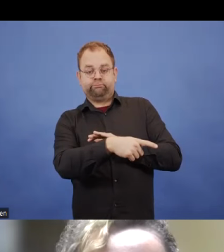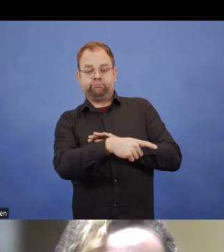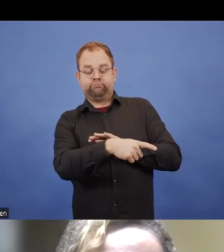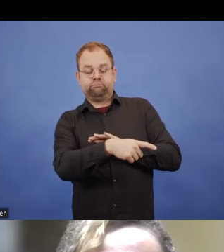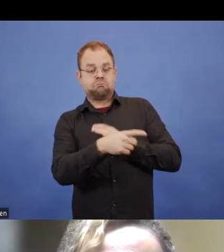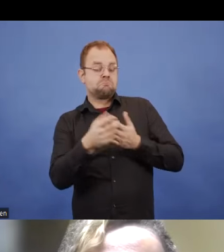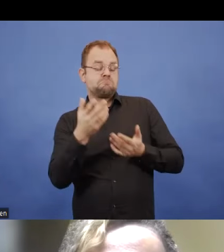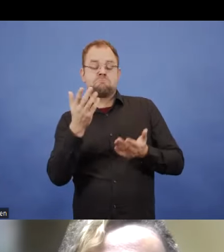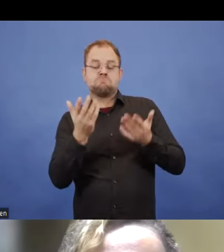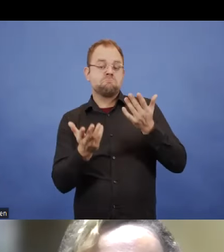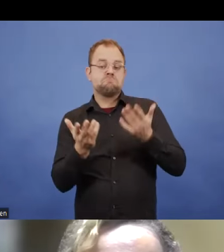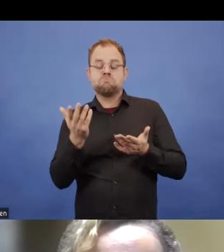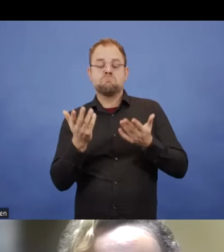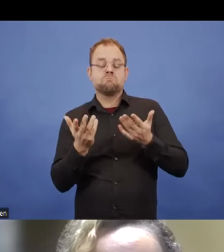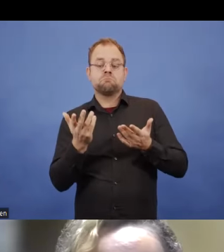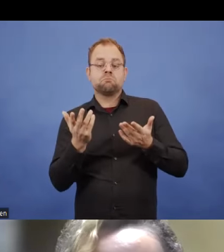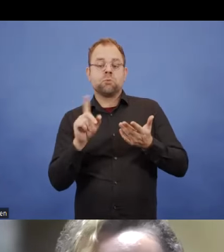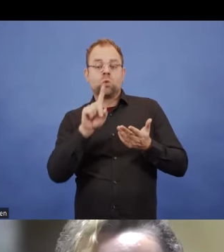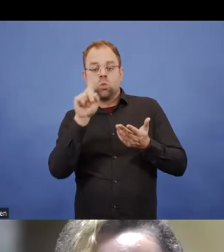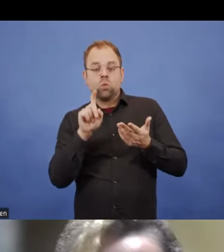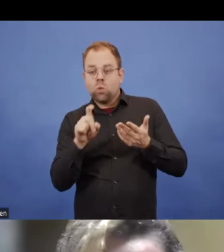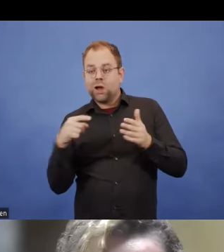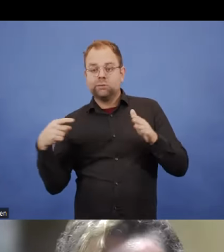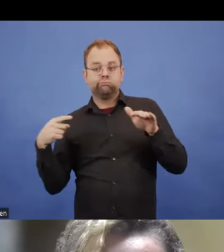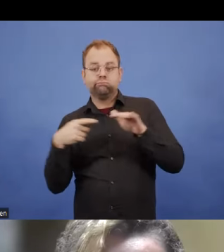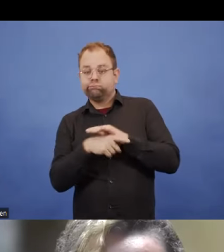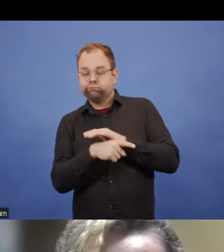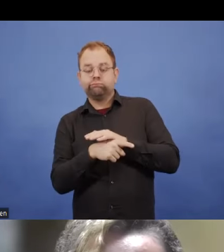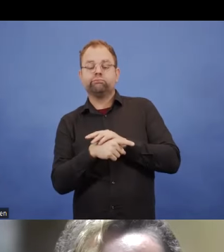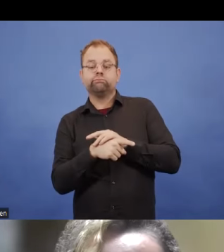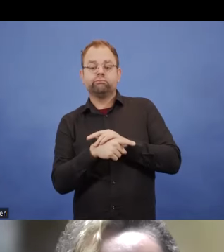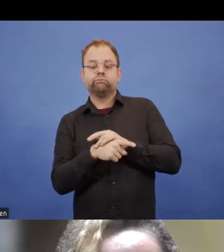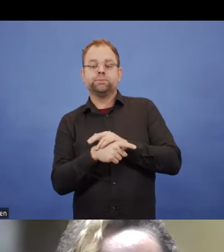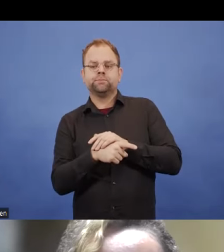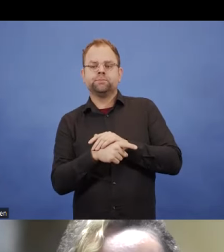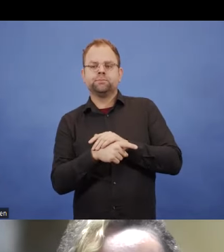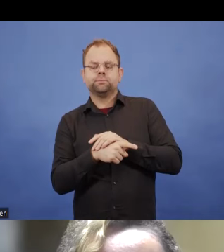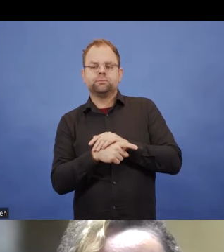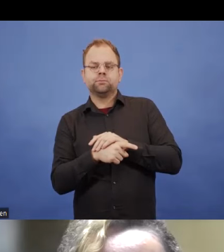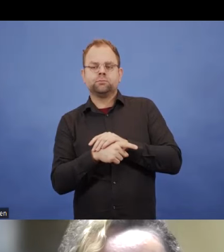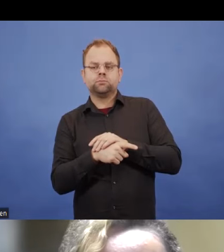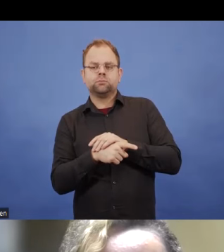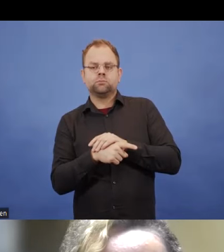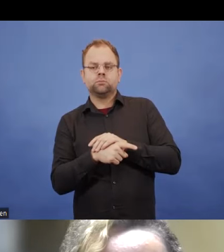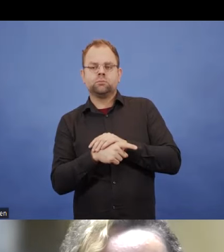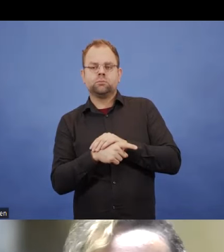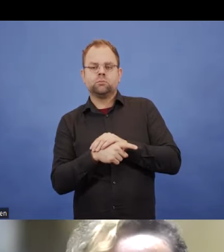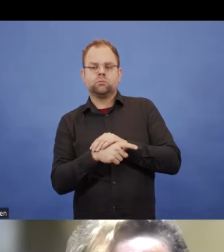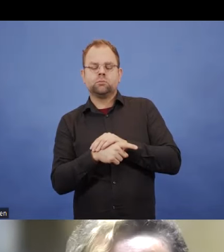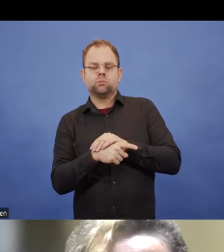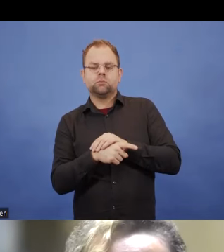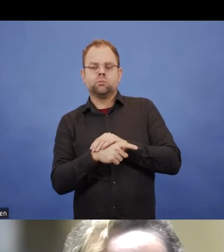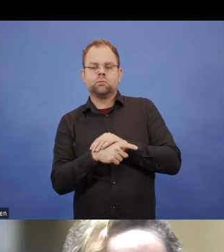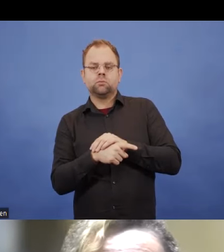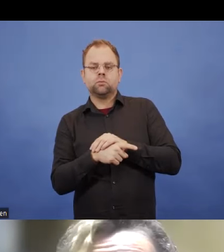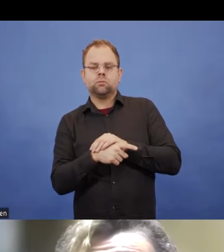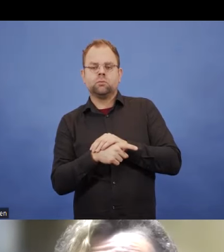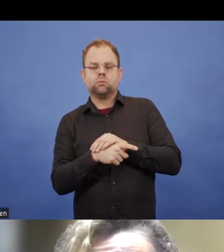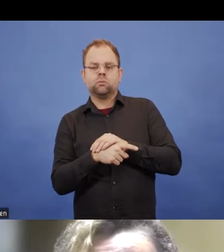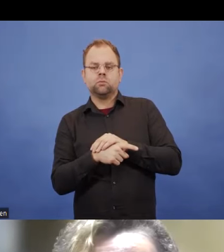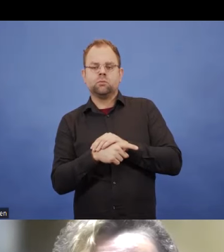B. How can they claim asylum? ¿Cómo pueden solicitar There are asilo? different scenarios.